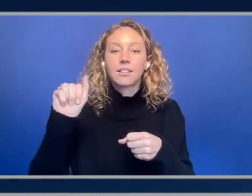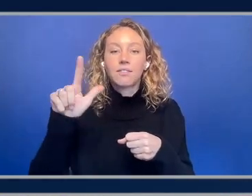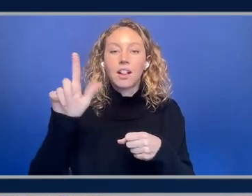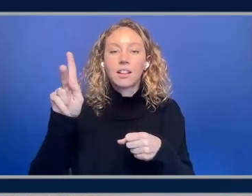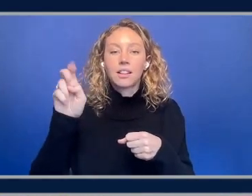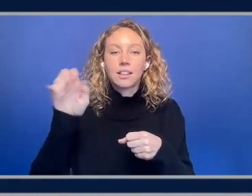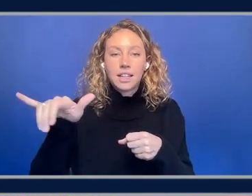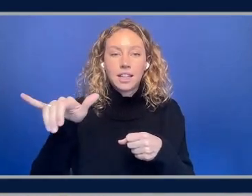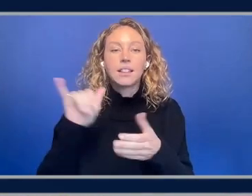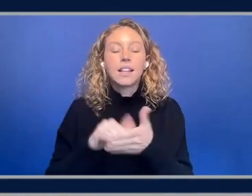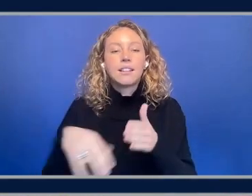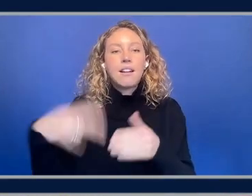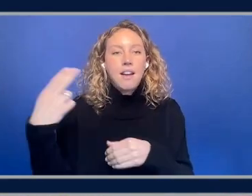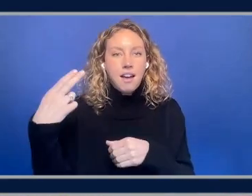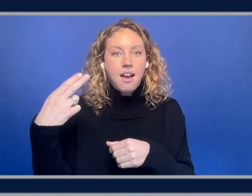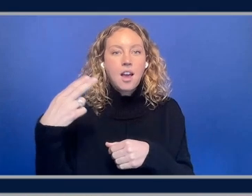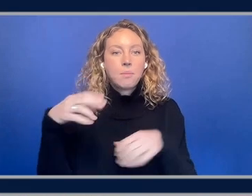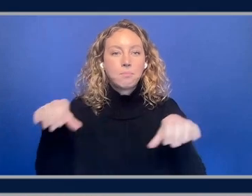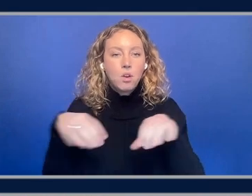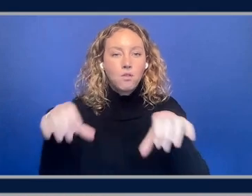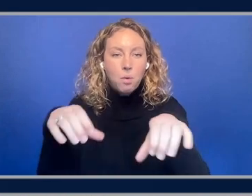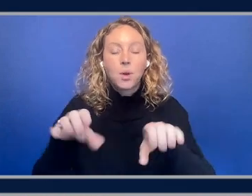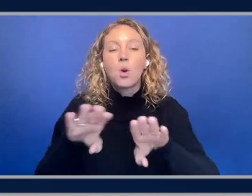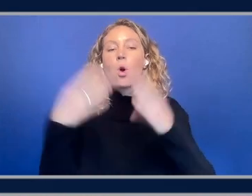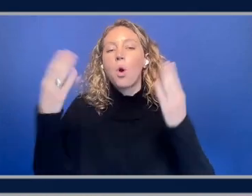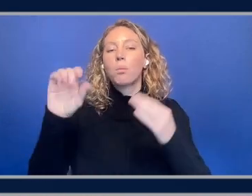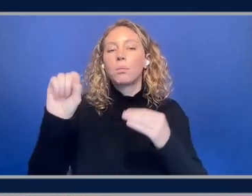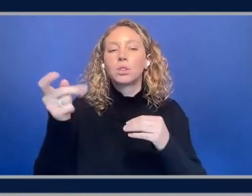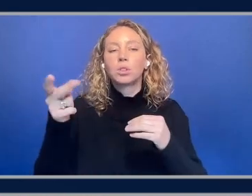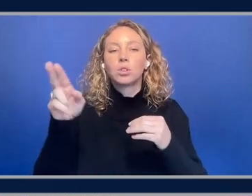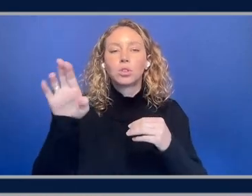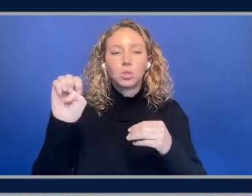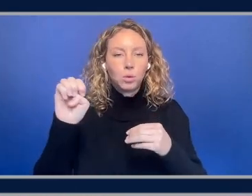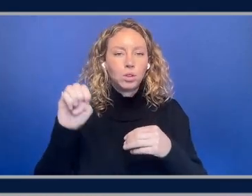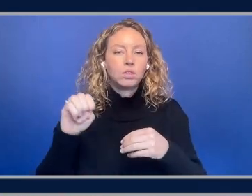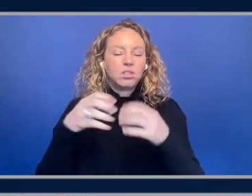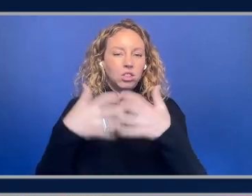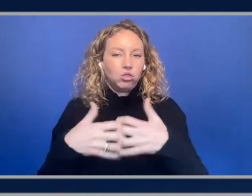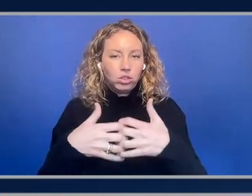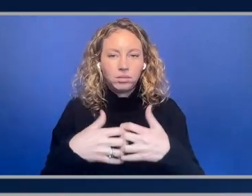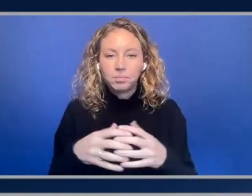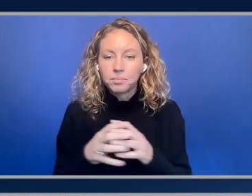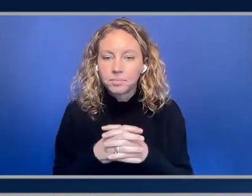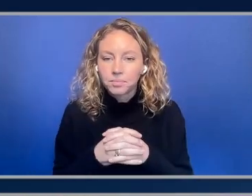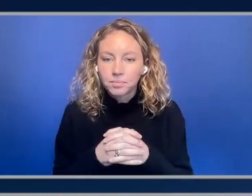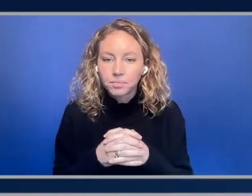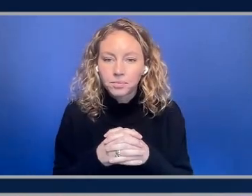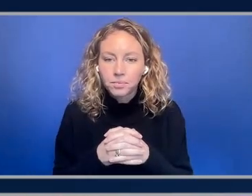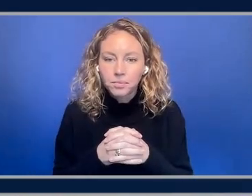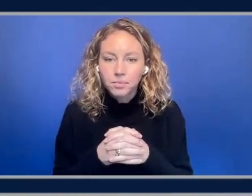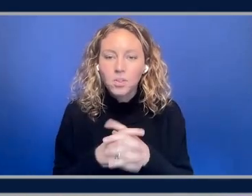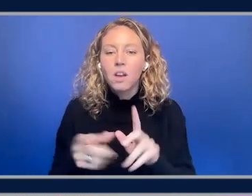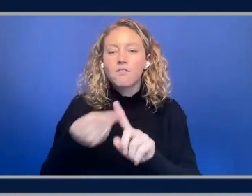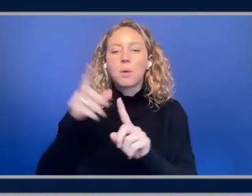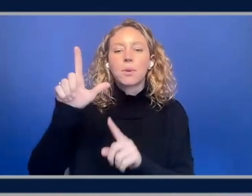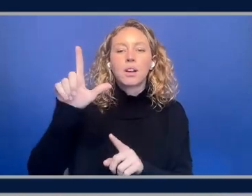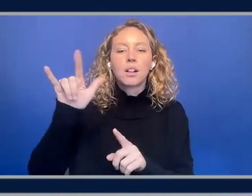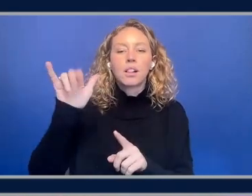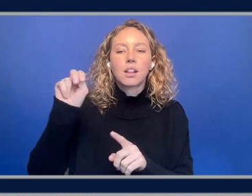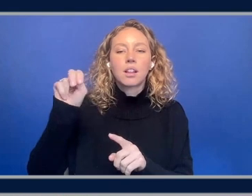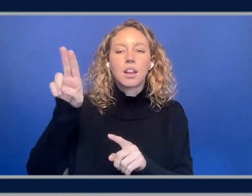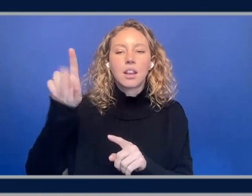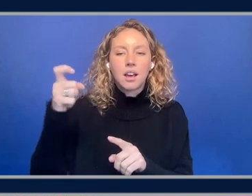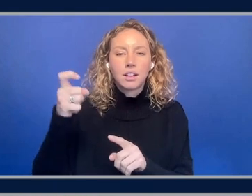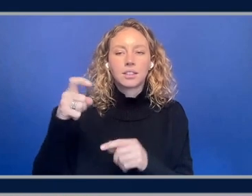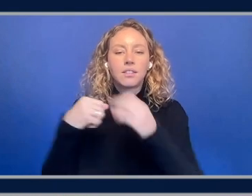performant open source engine that's governed by the Linux Foundation. Okay. Yeah. So, and it's compatible with the Redis API, if